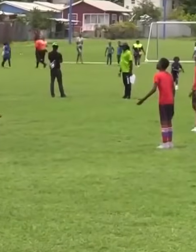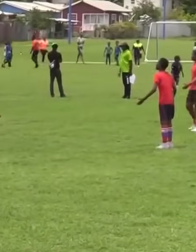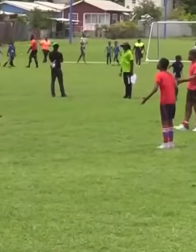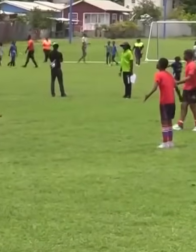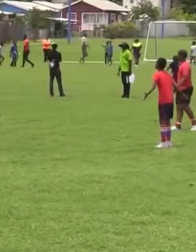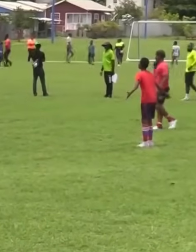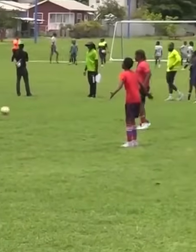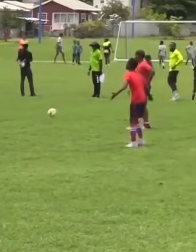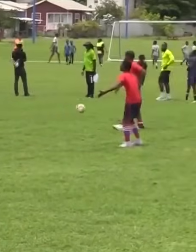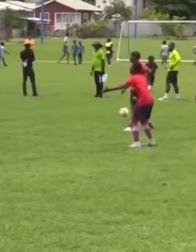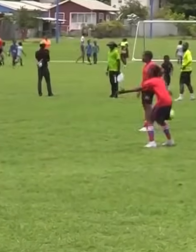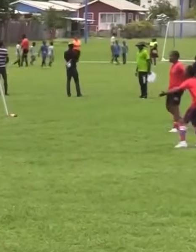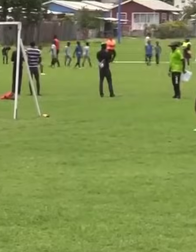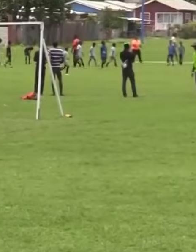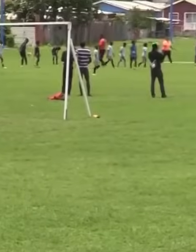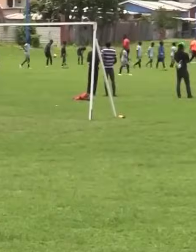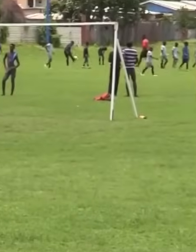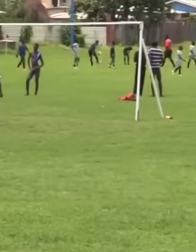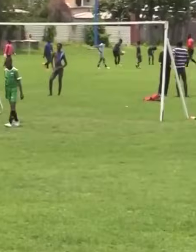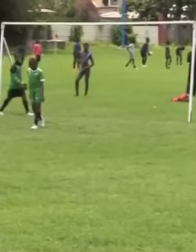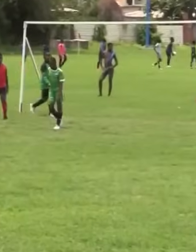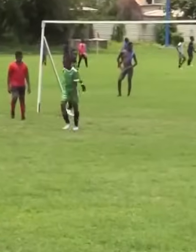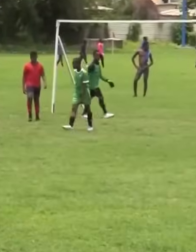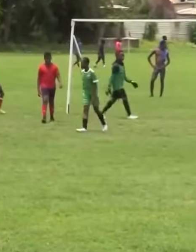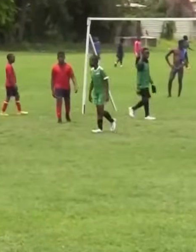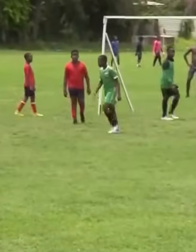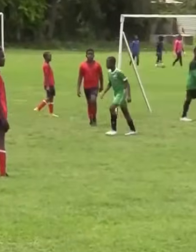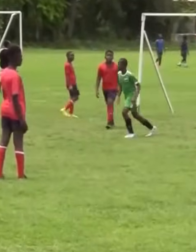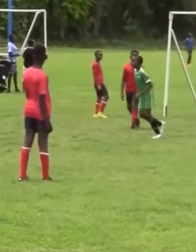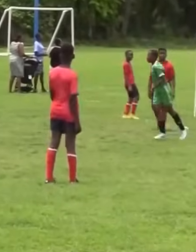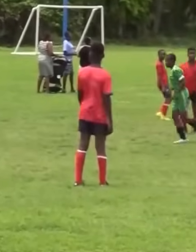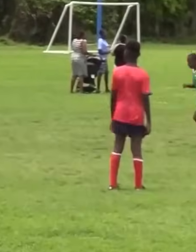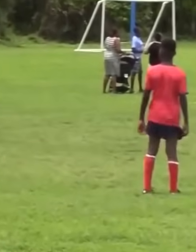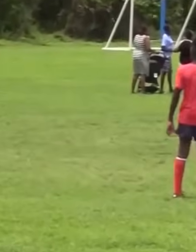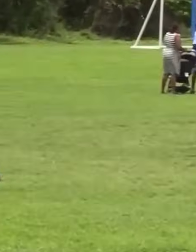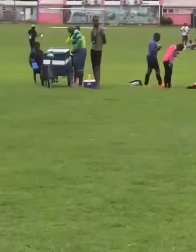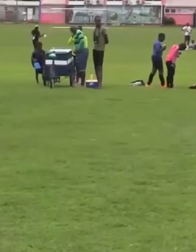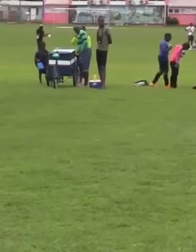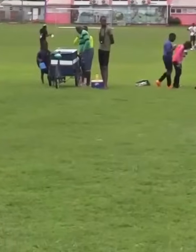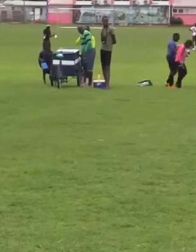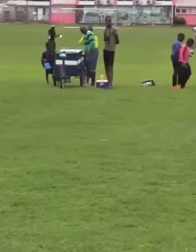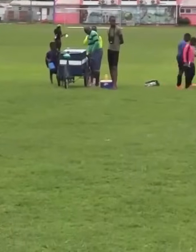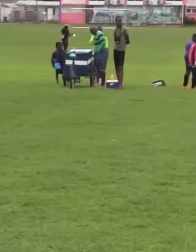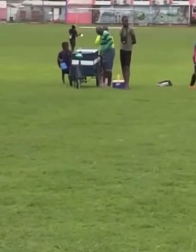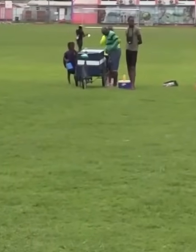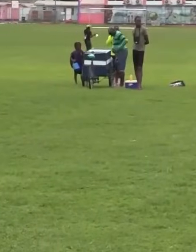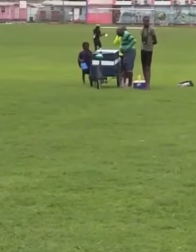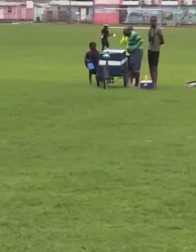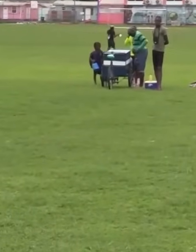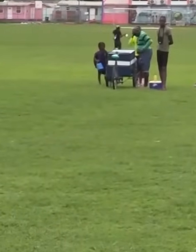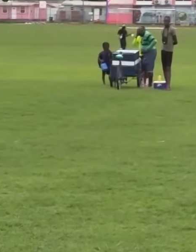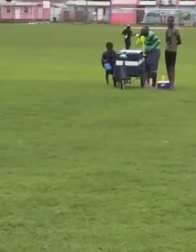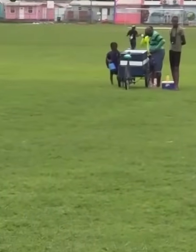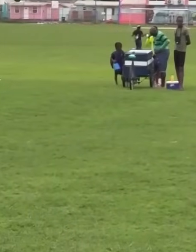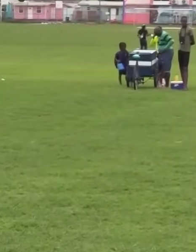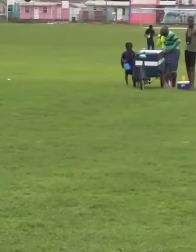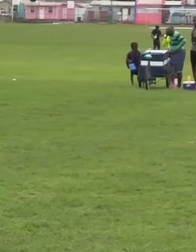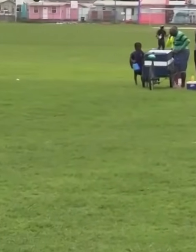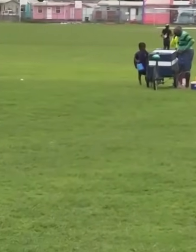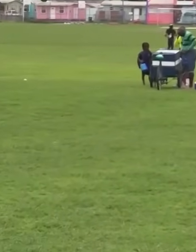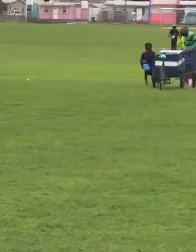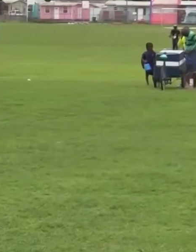the game, 4-1. No way back for Charles F. Broome. For good measure, St. Cyprian's added one